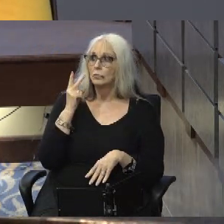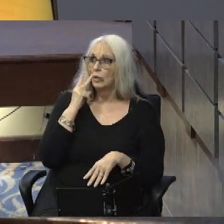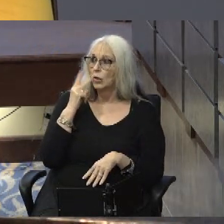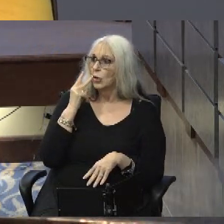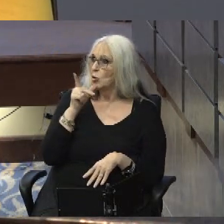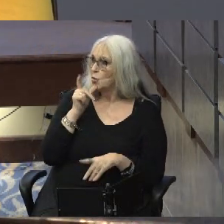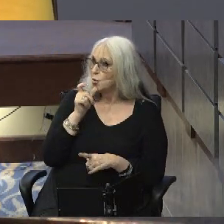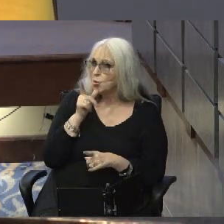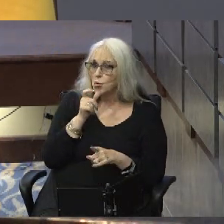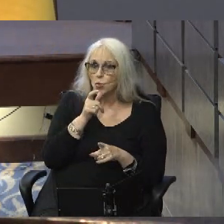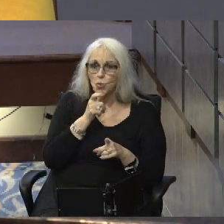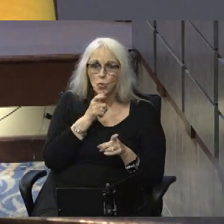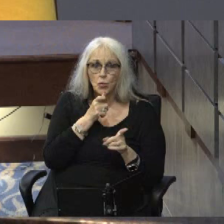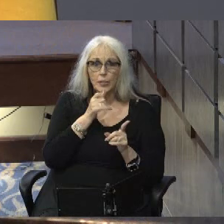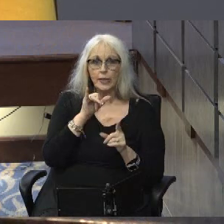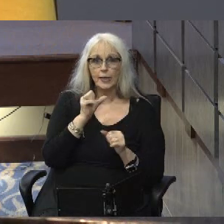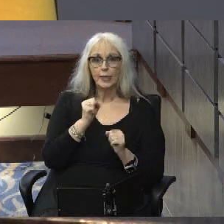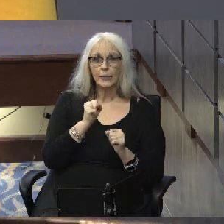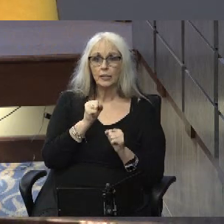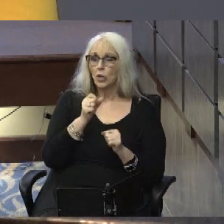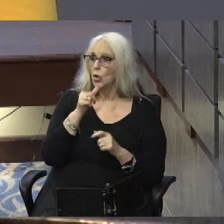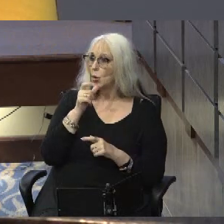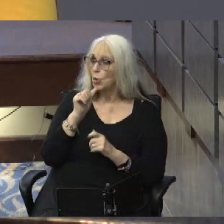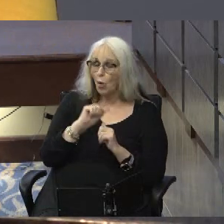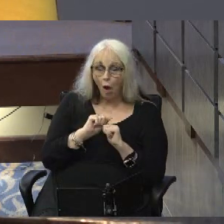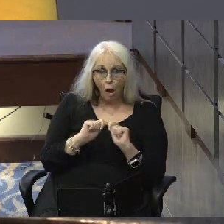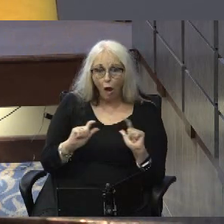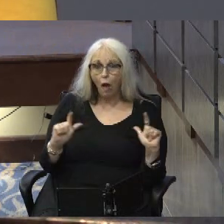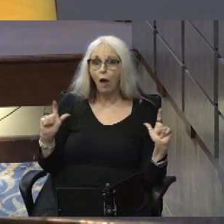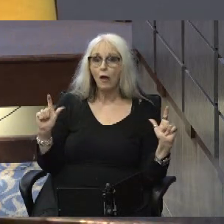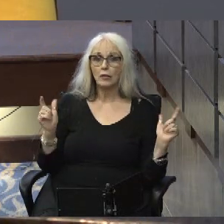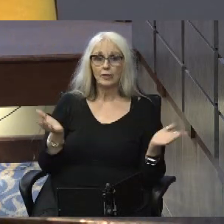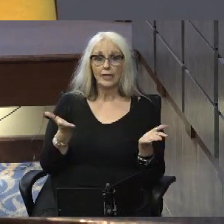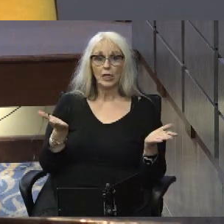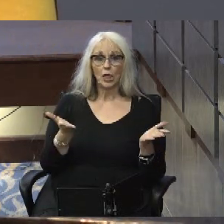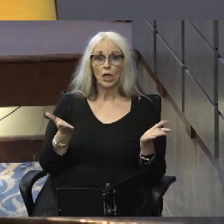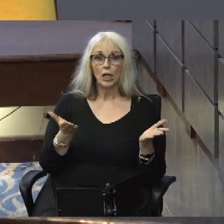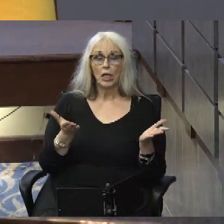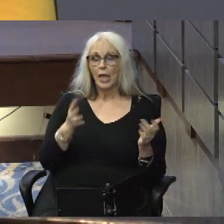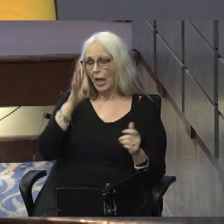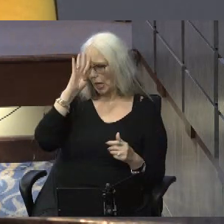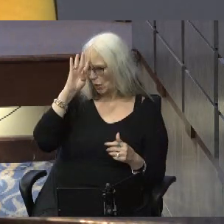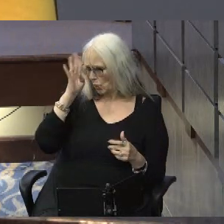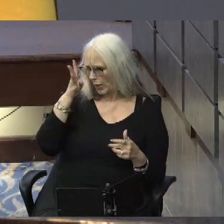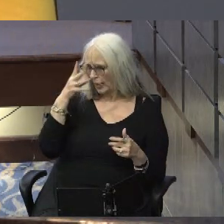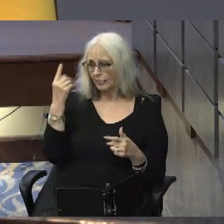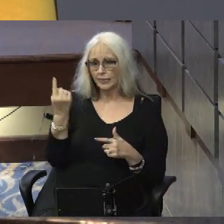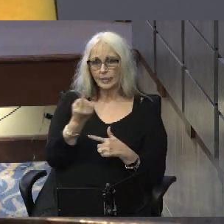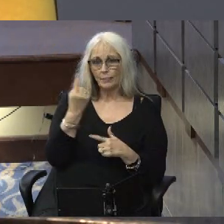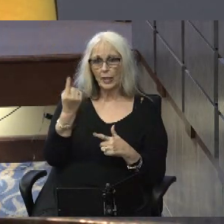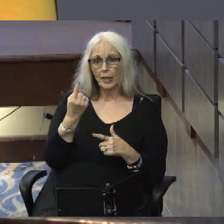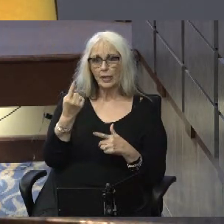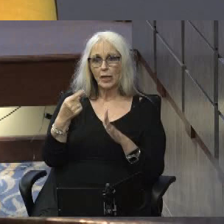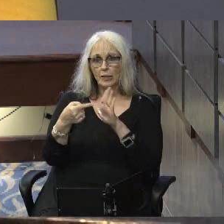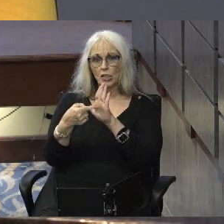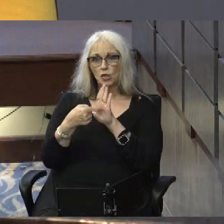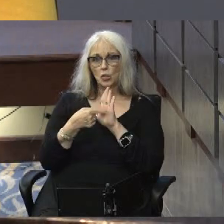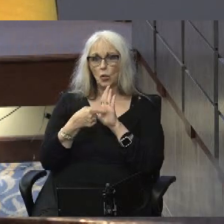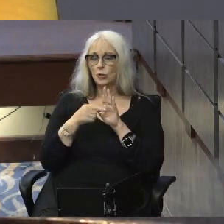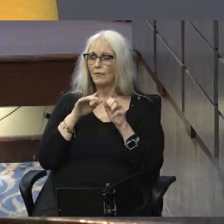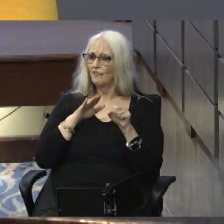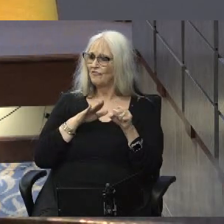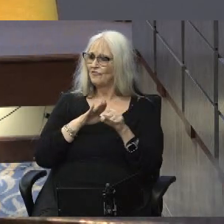is, who it all is, and come up with something that is reflective of its community